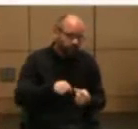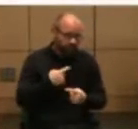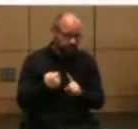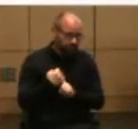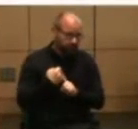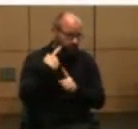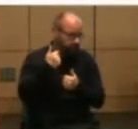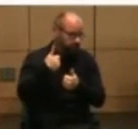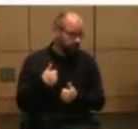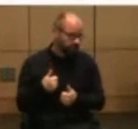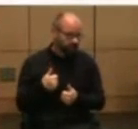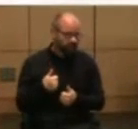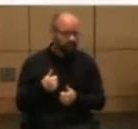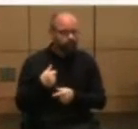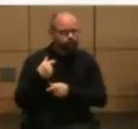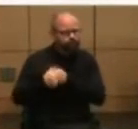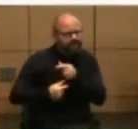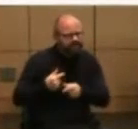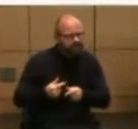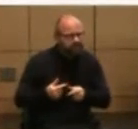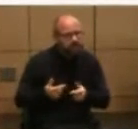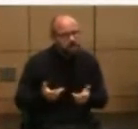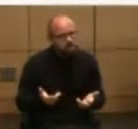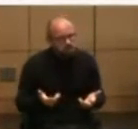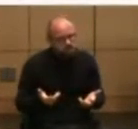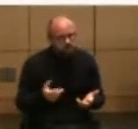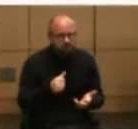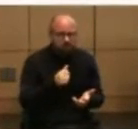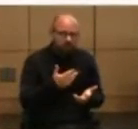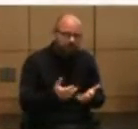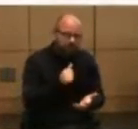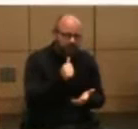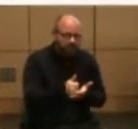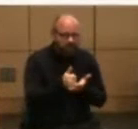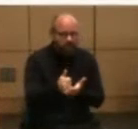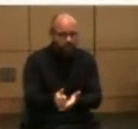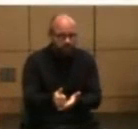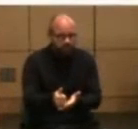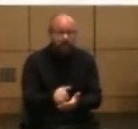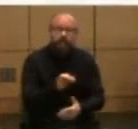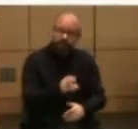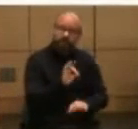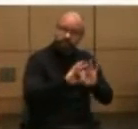not usually thought to be as helpful unless there was a strong family history of